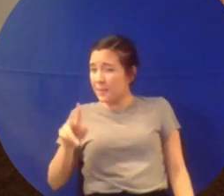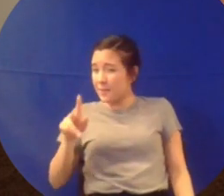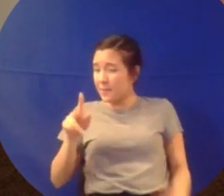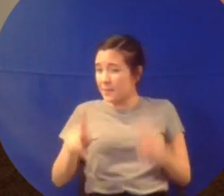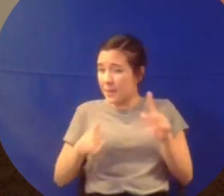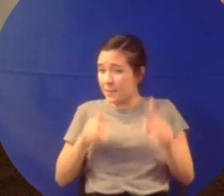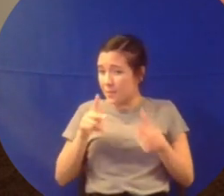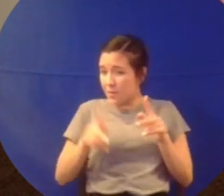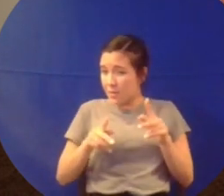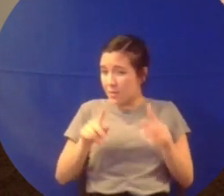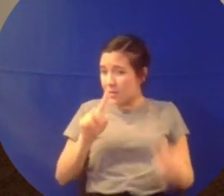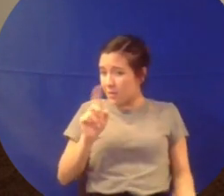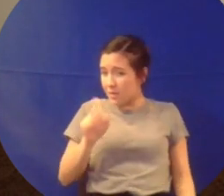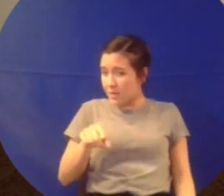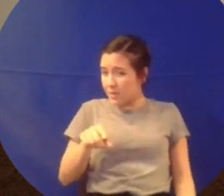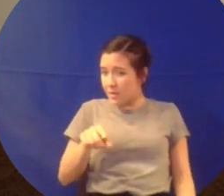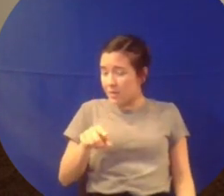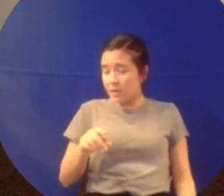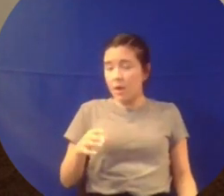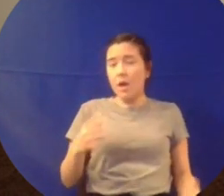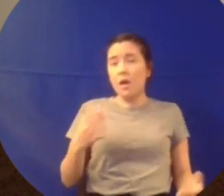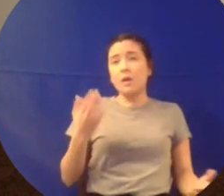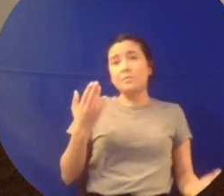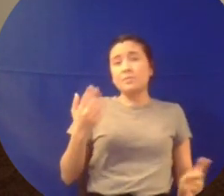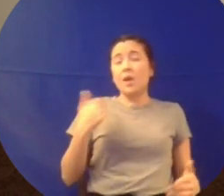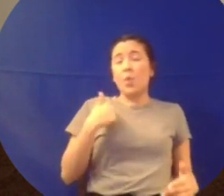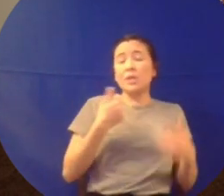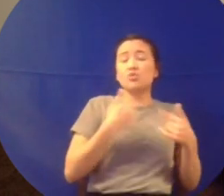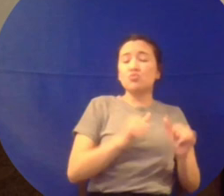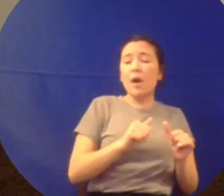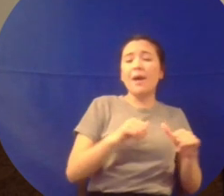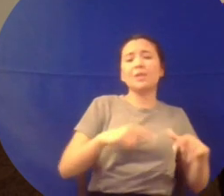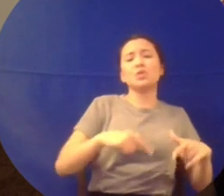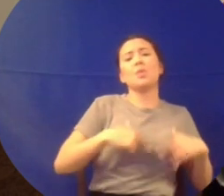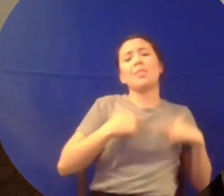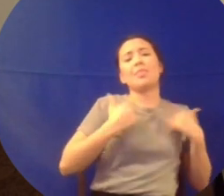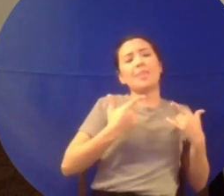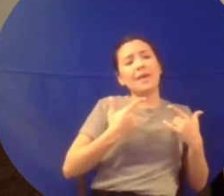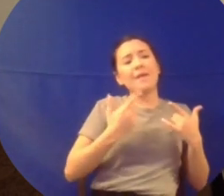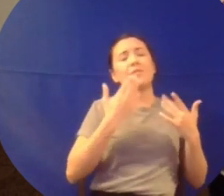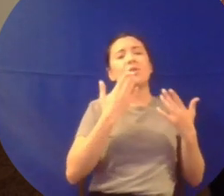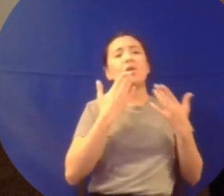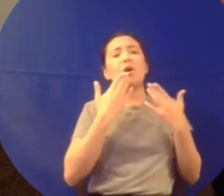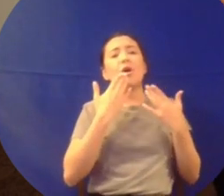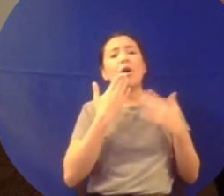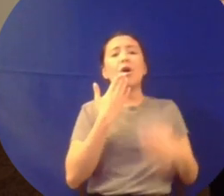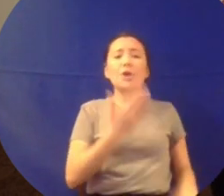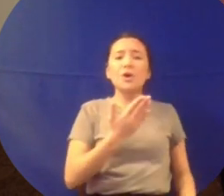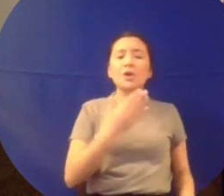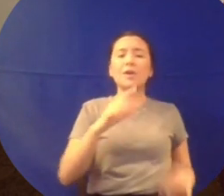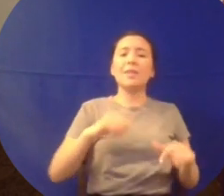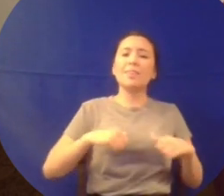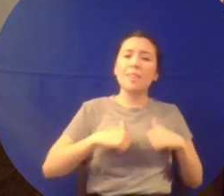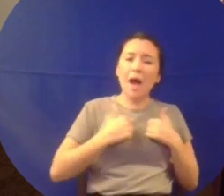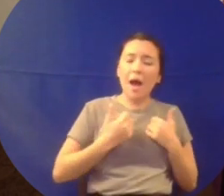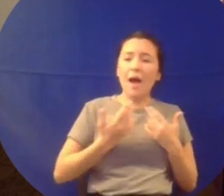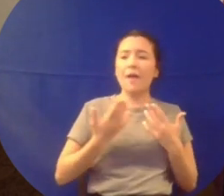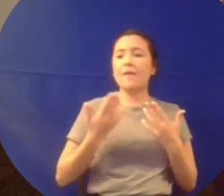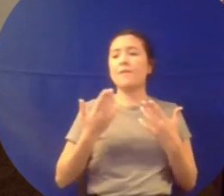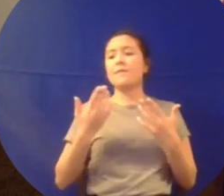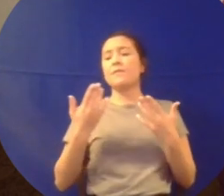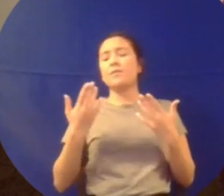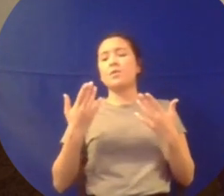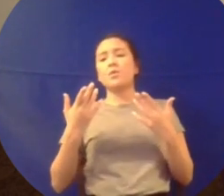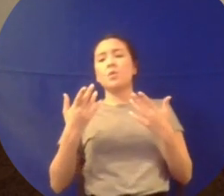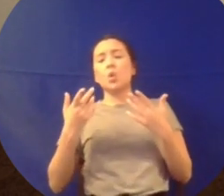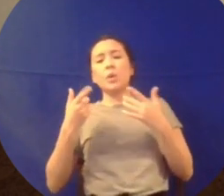We try to live a decent life. We do our jobs, we solve our problems, we make ends meet,